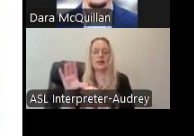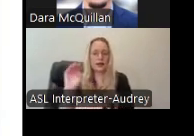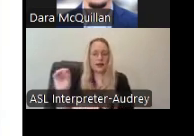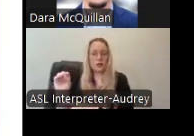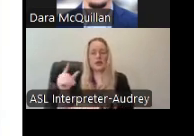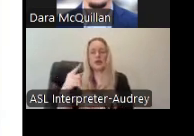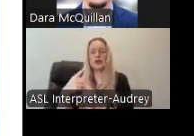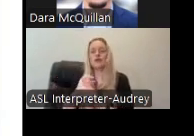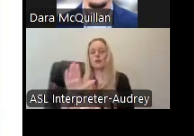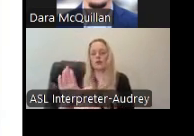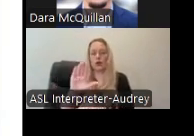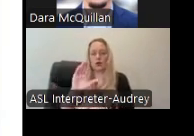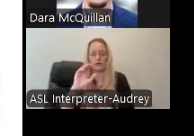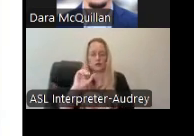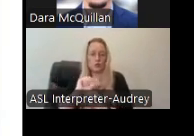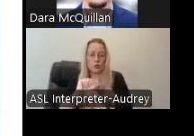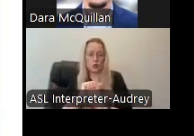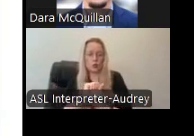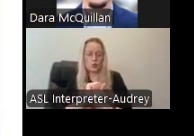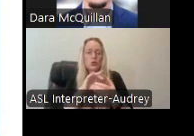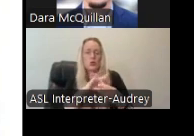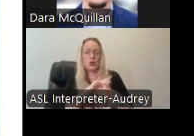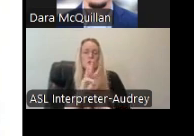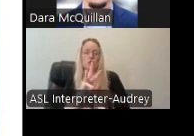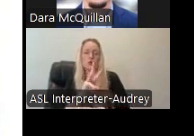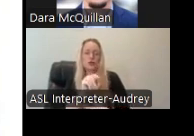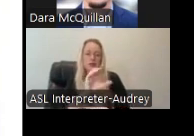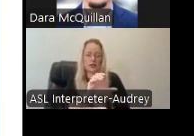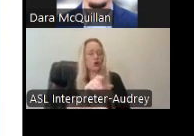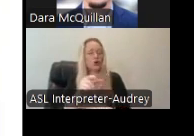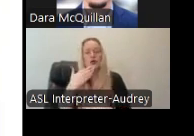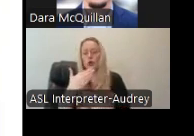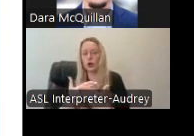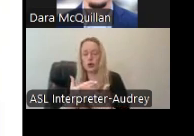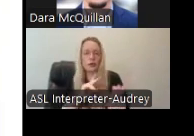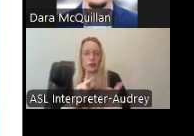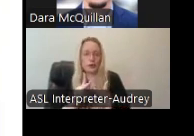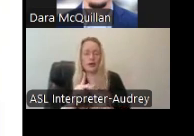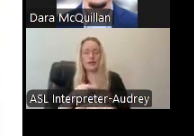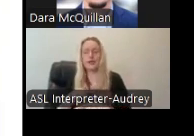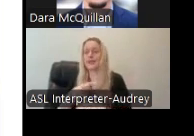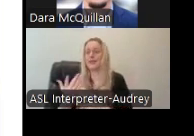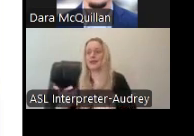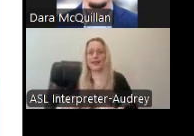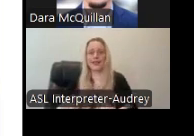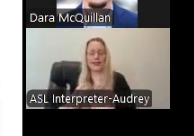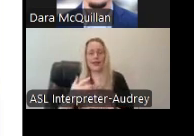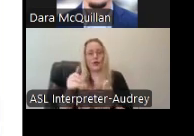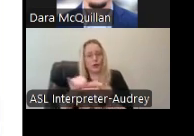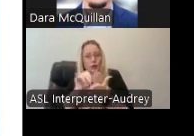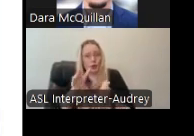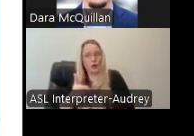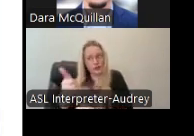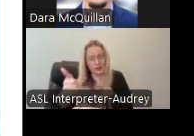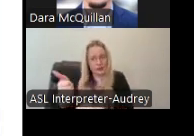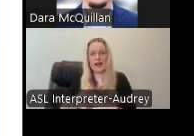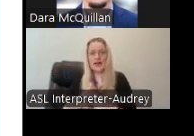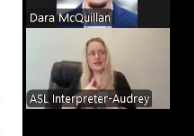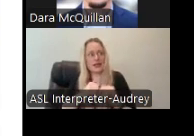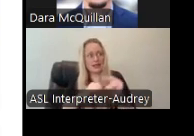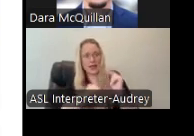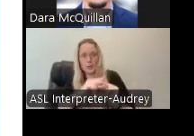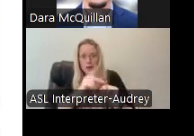done rebuilding the World Trade Center, and they're good people. They're New Yorkers. They build things for New Yorkers, and I really would